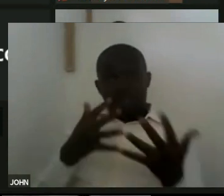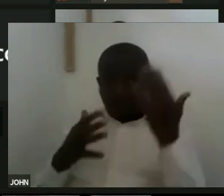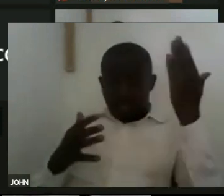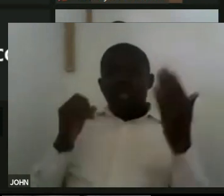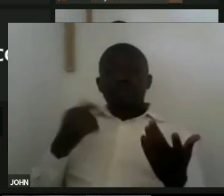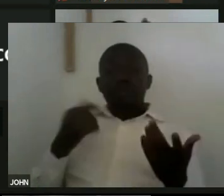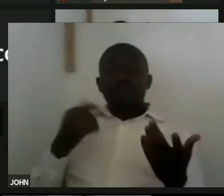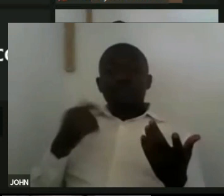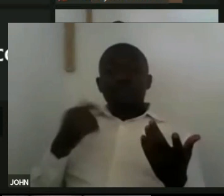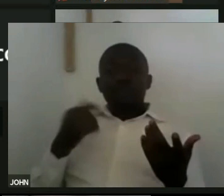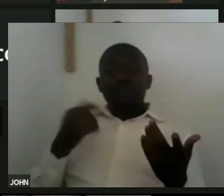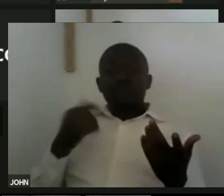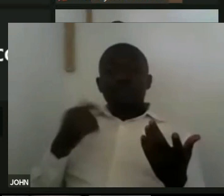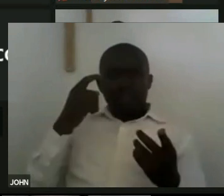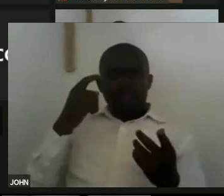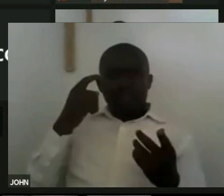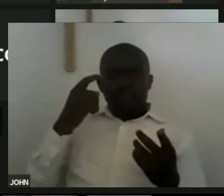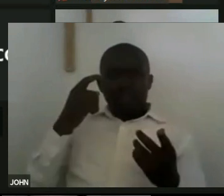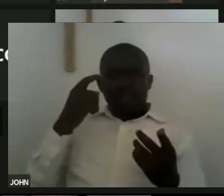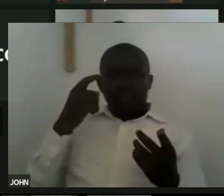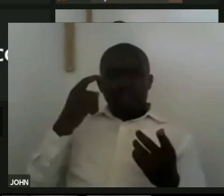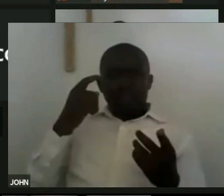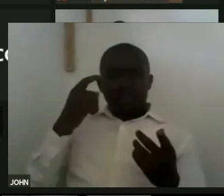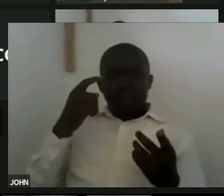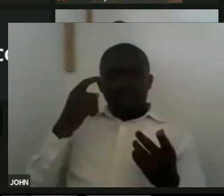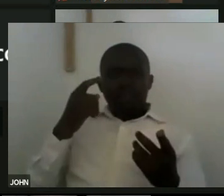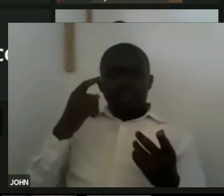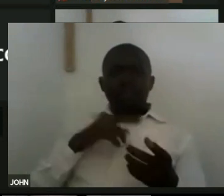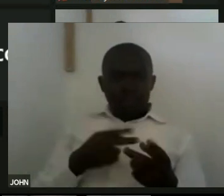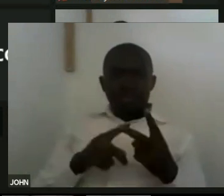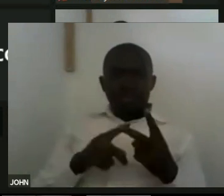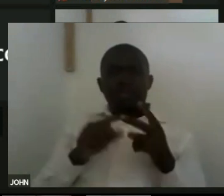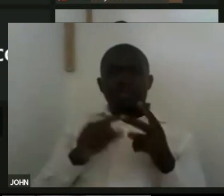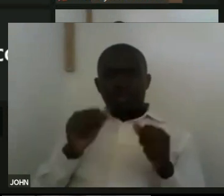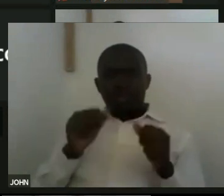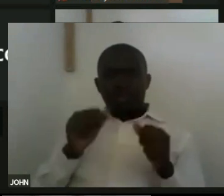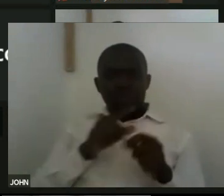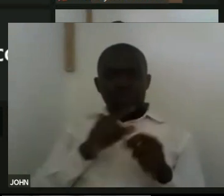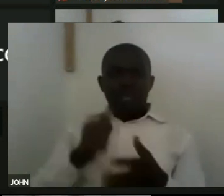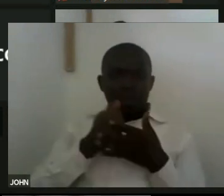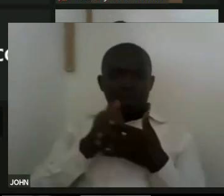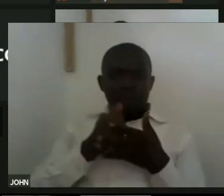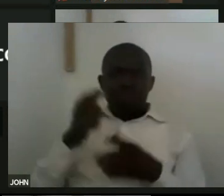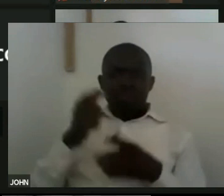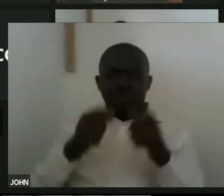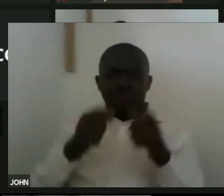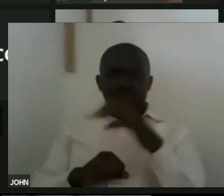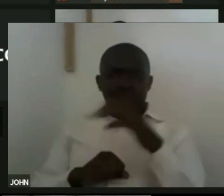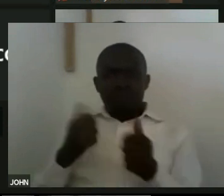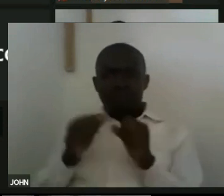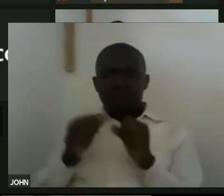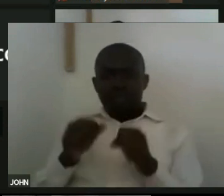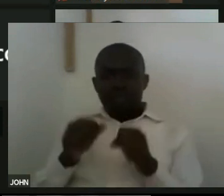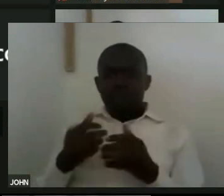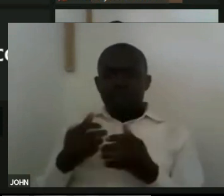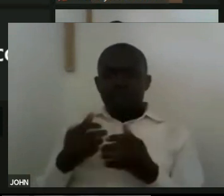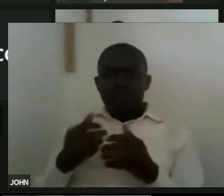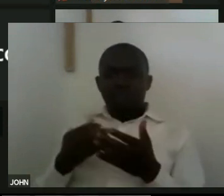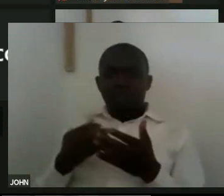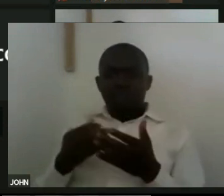resource poor setting, we can still get community support which can be paid for. I would not agree with you